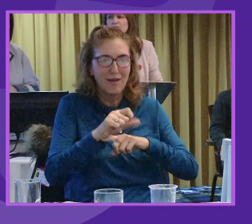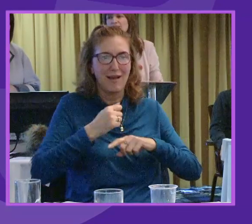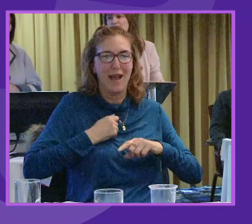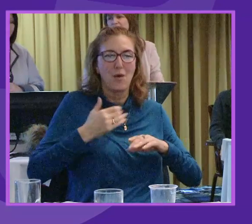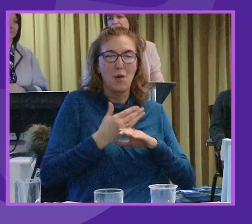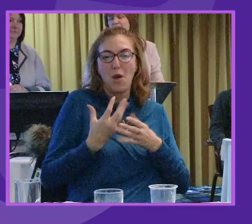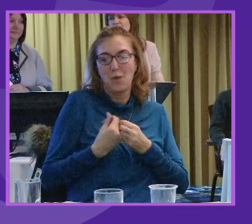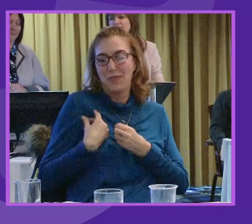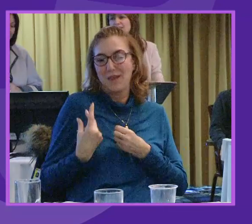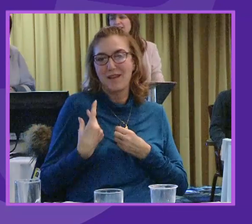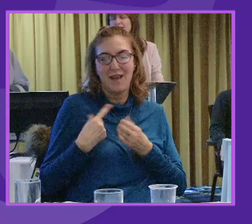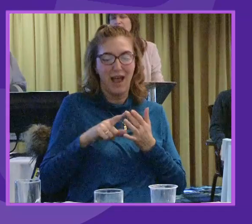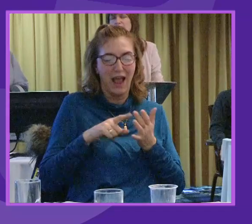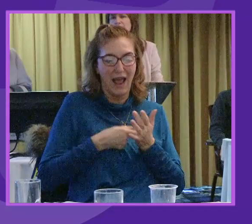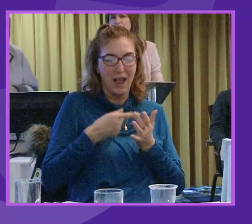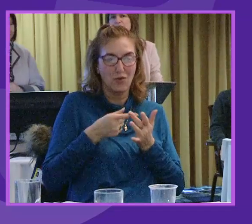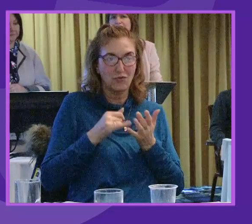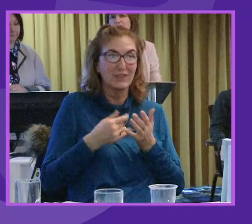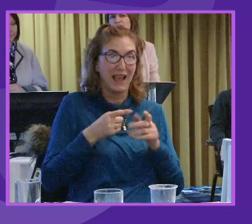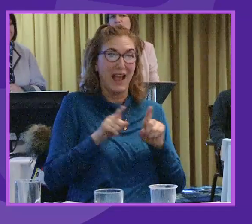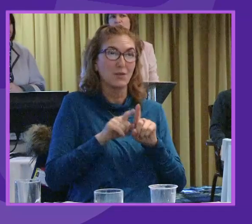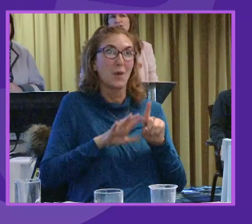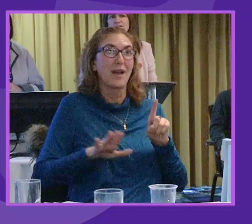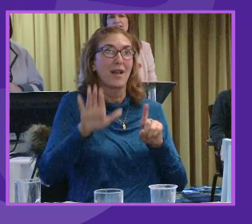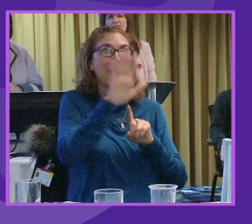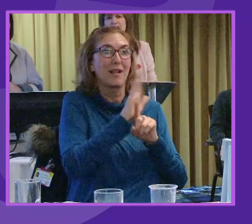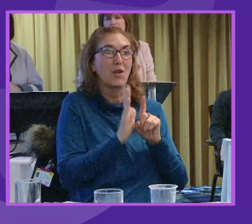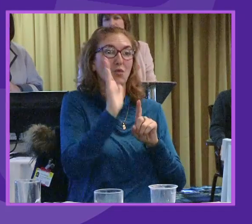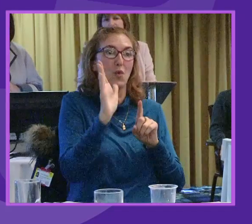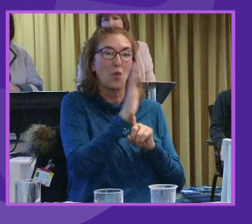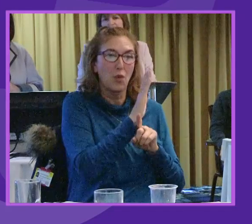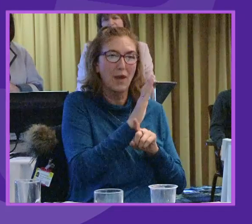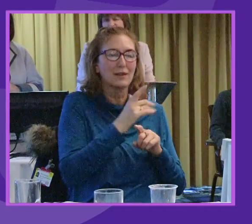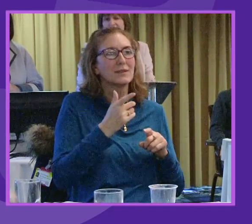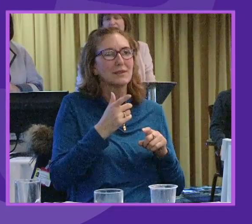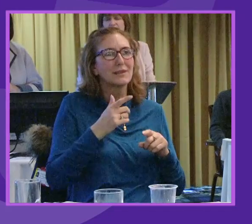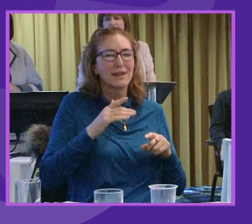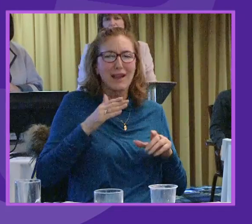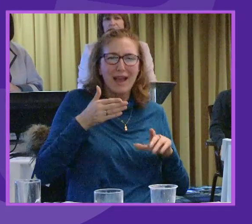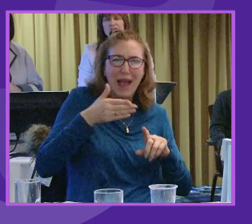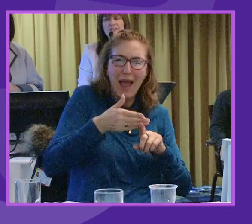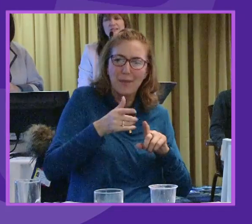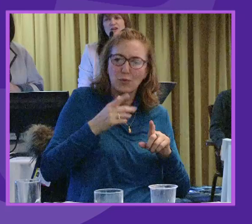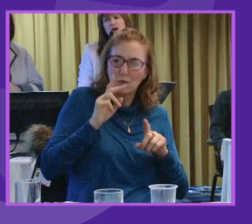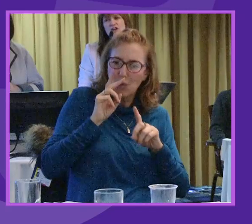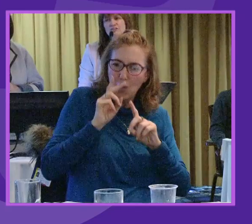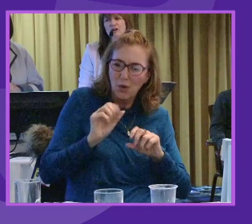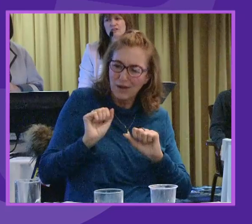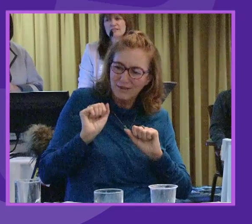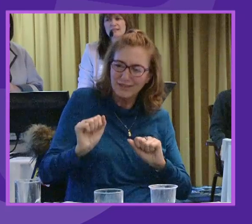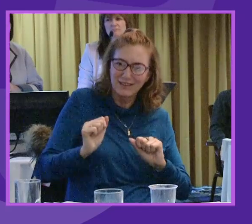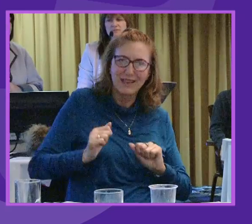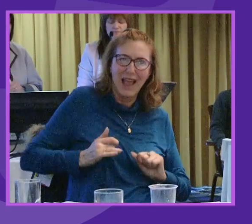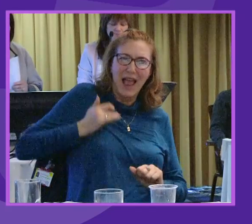that Iris and I and others across the North West are engaged in, really looking to harness lived experience